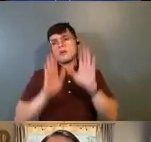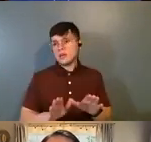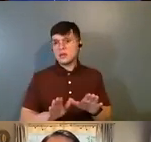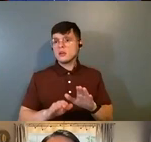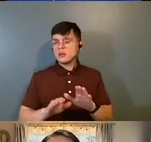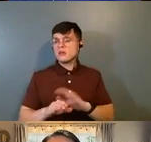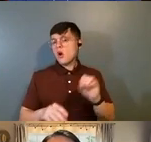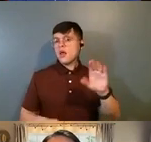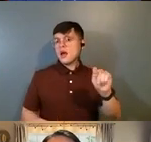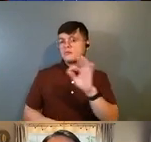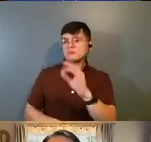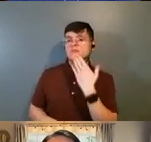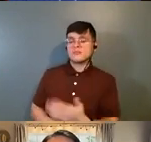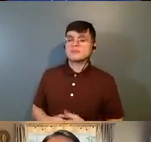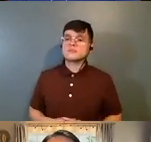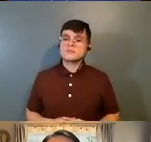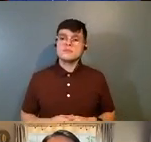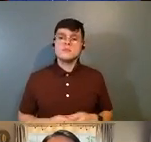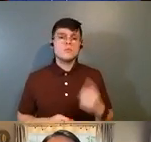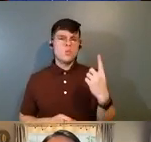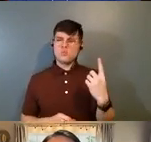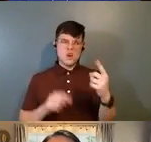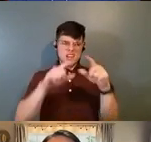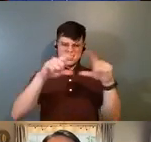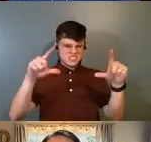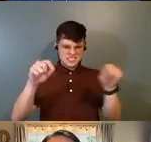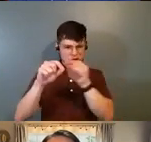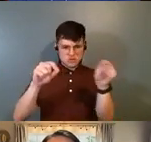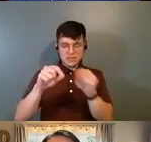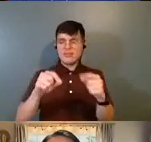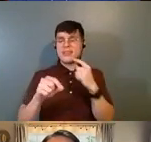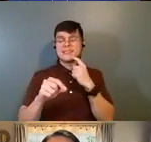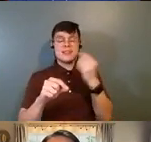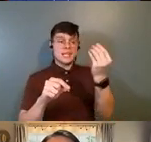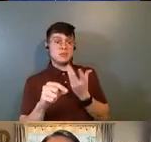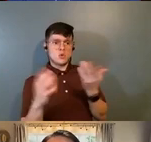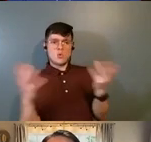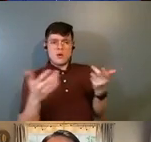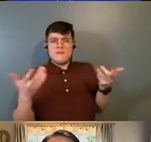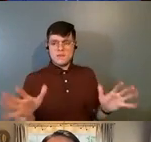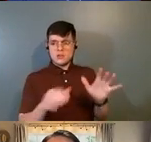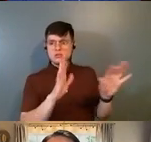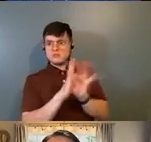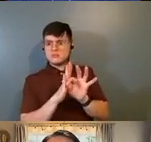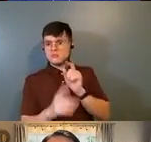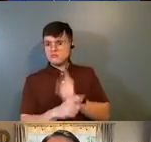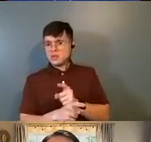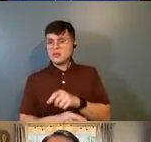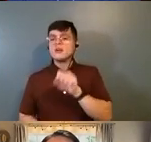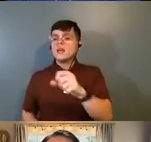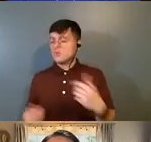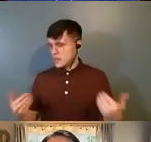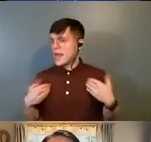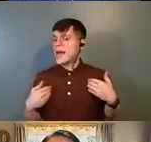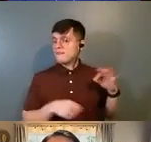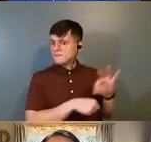Matt. One little section that says what I have selected, right? So we do actually have that feature, but